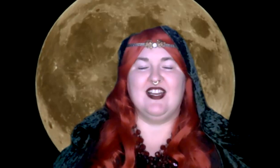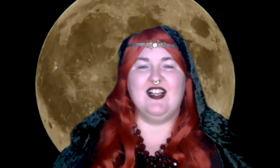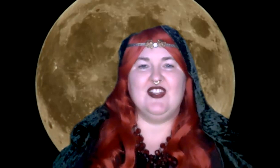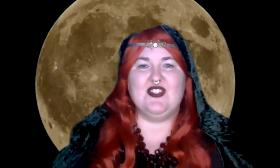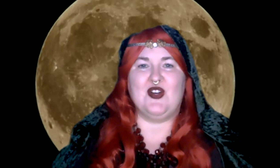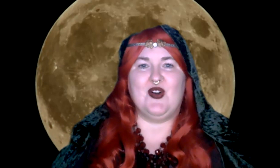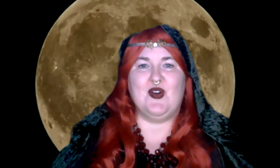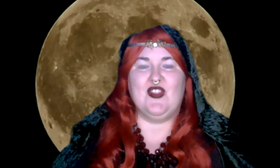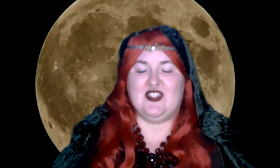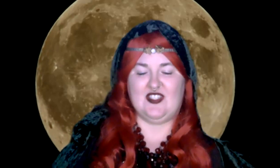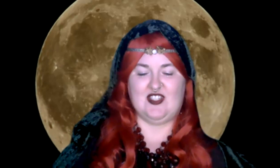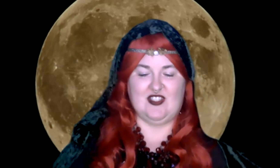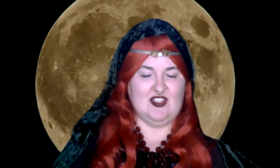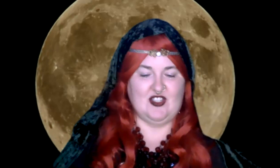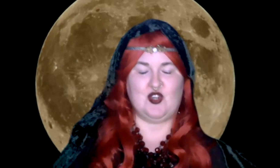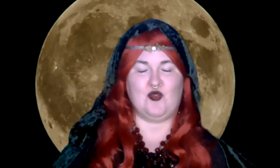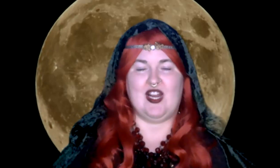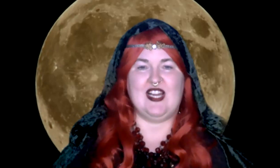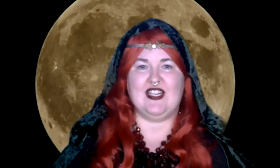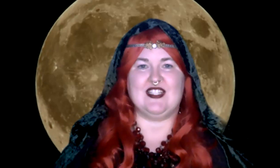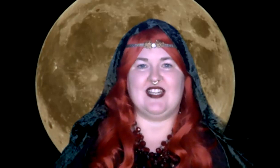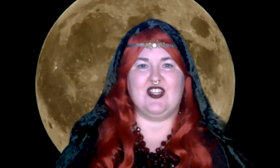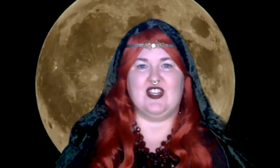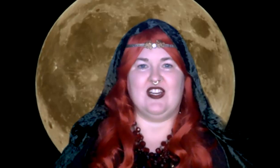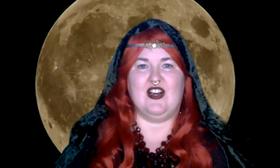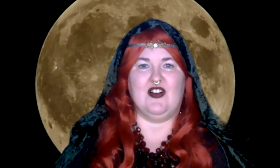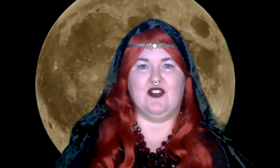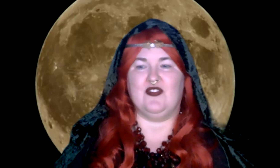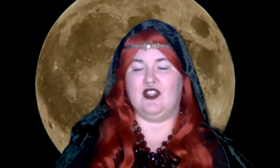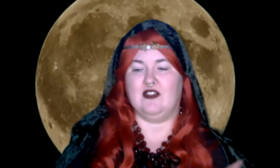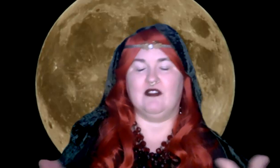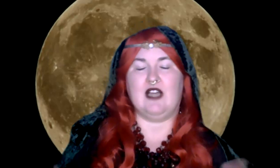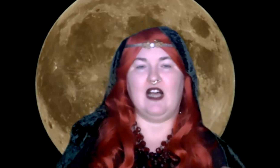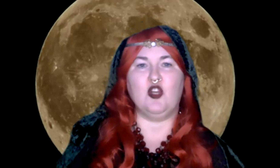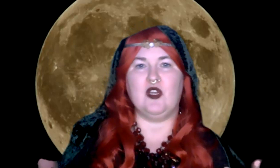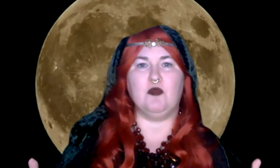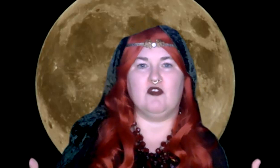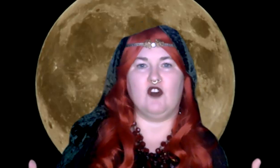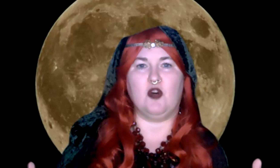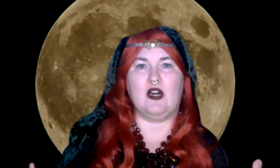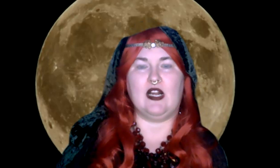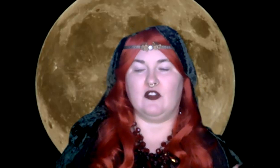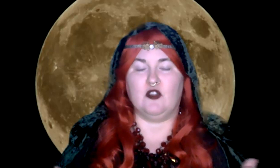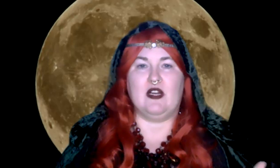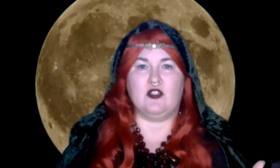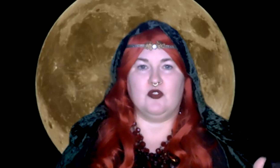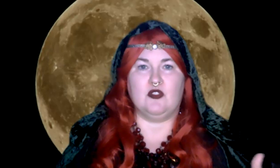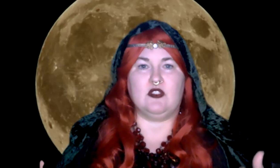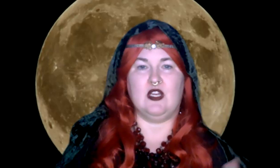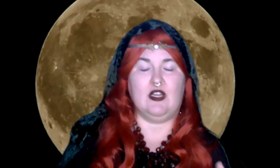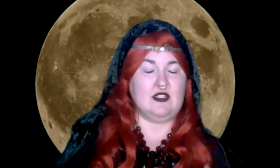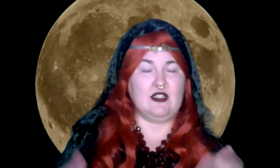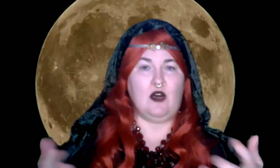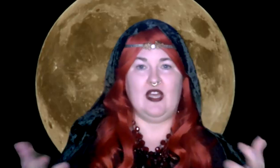kid. So this is just this great extension of, Halloween moved forward. I learned about its